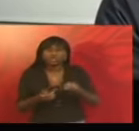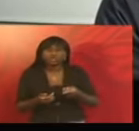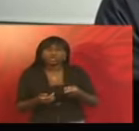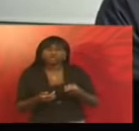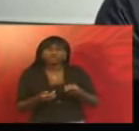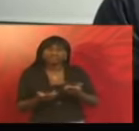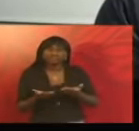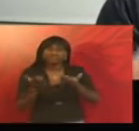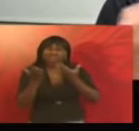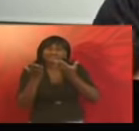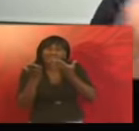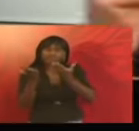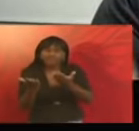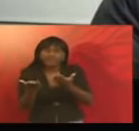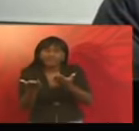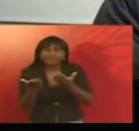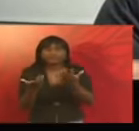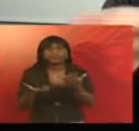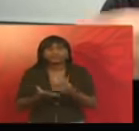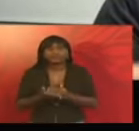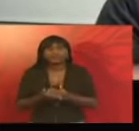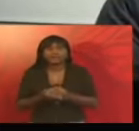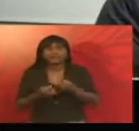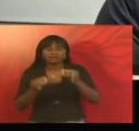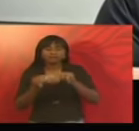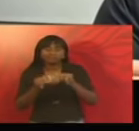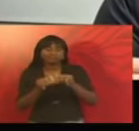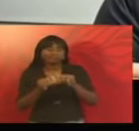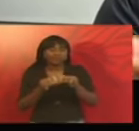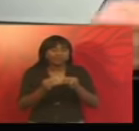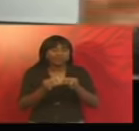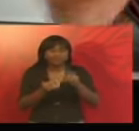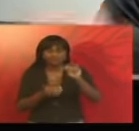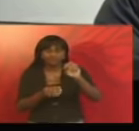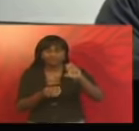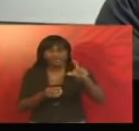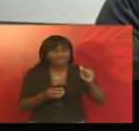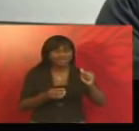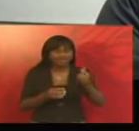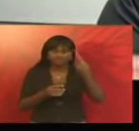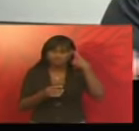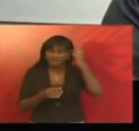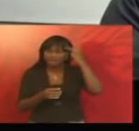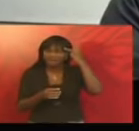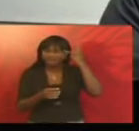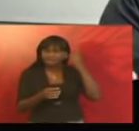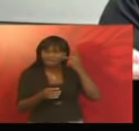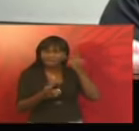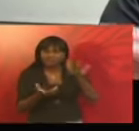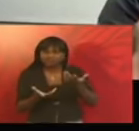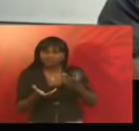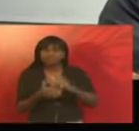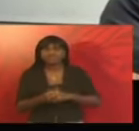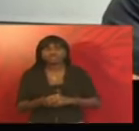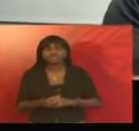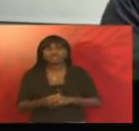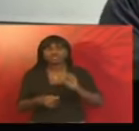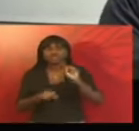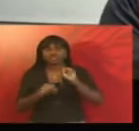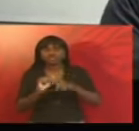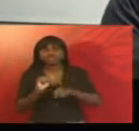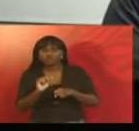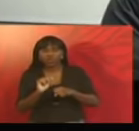something more is needed by parents when making that decision, as opposed to just looking at